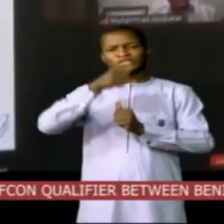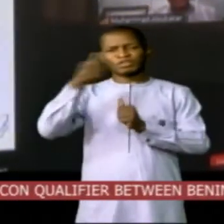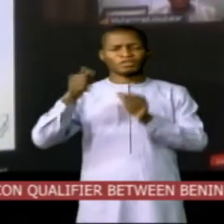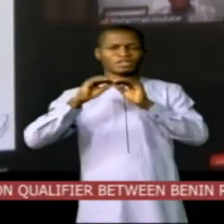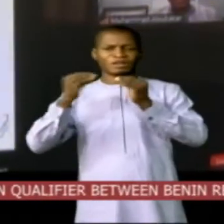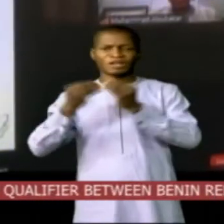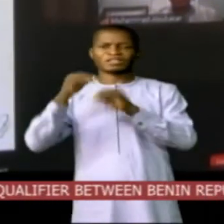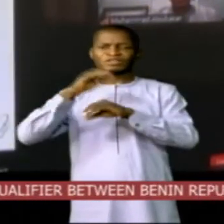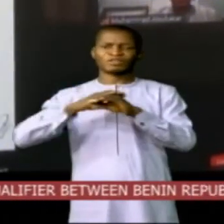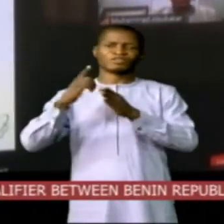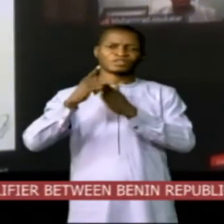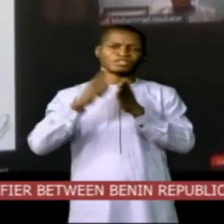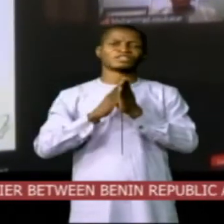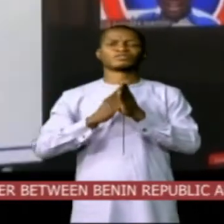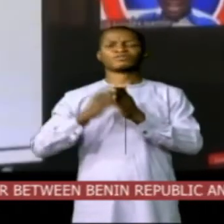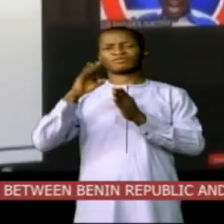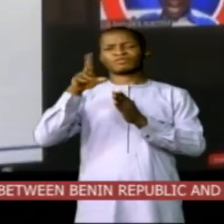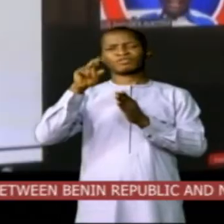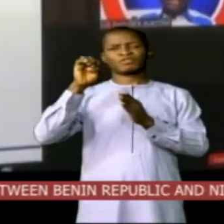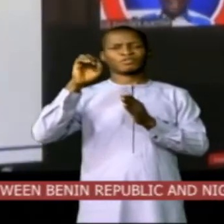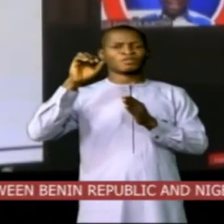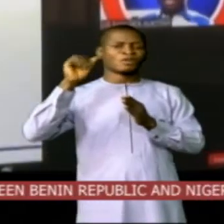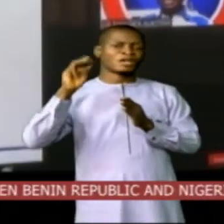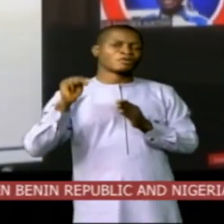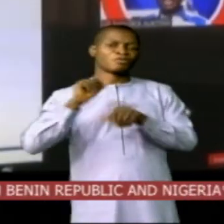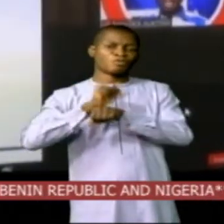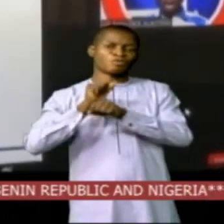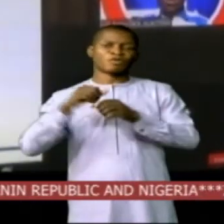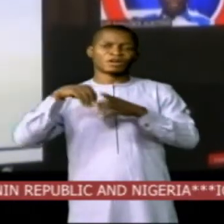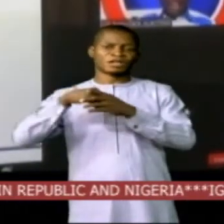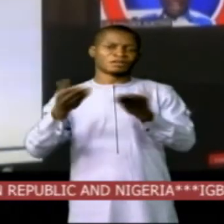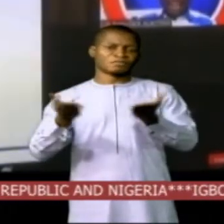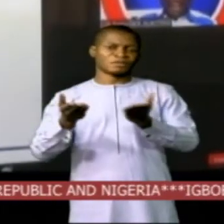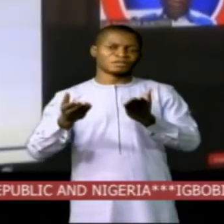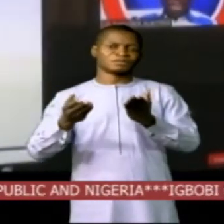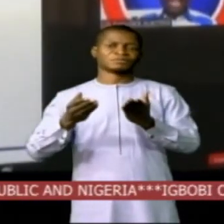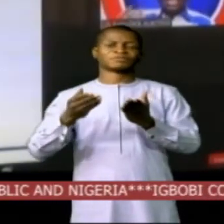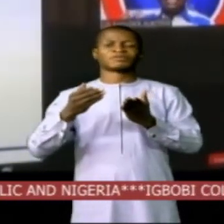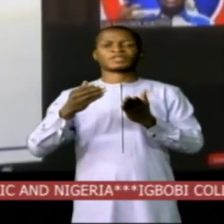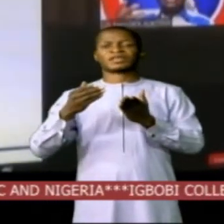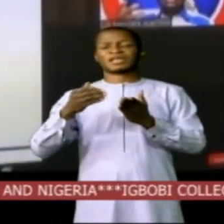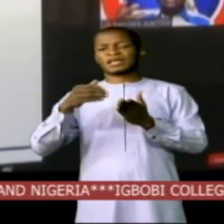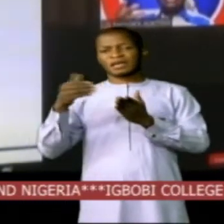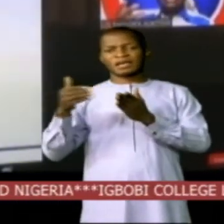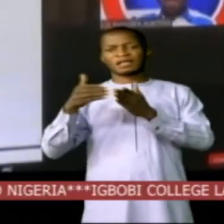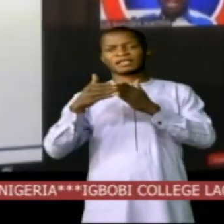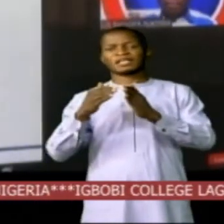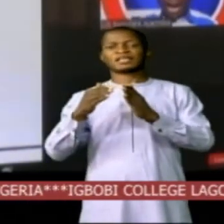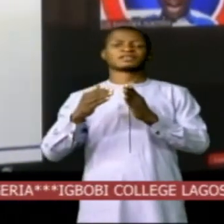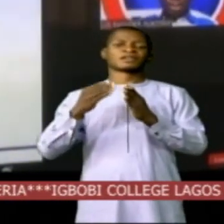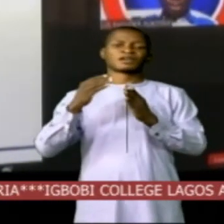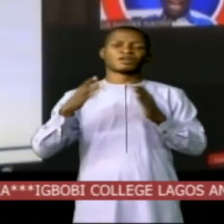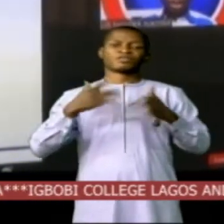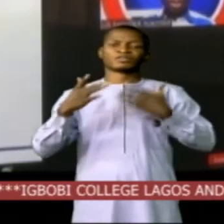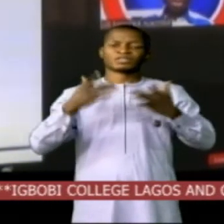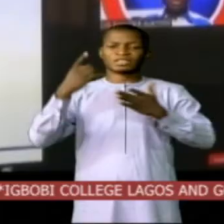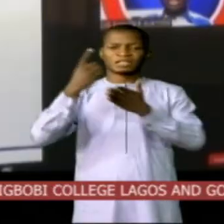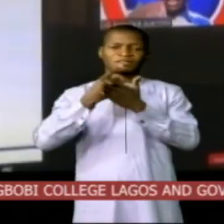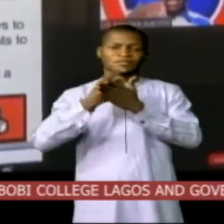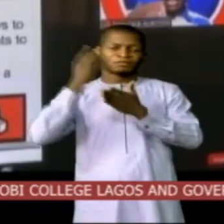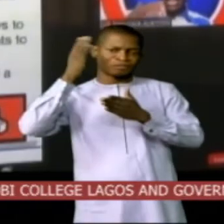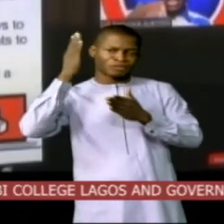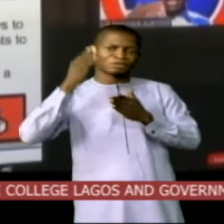legal and regulatory framework in place. A lead consultant, Bamidele Ayimebo, who reviewed Nigeria's